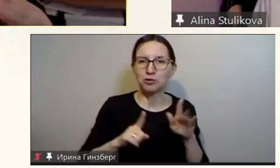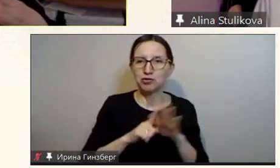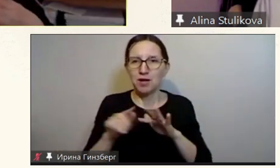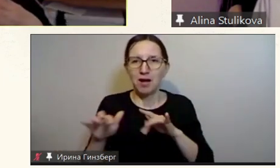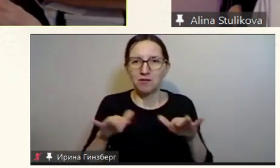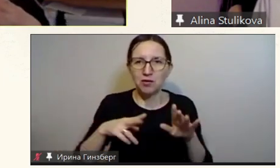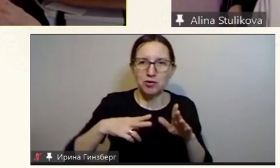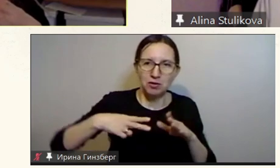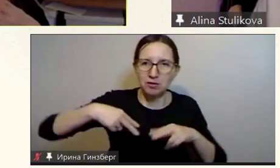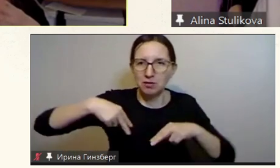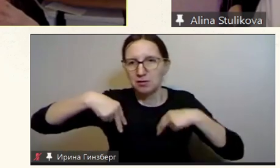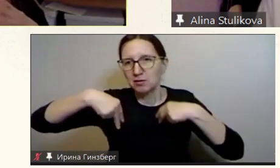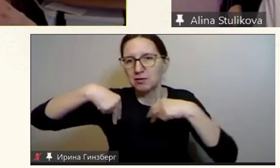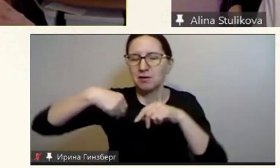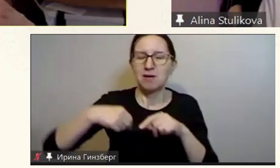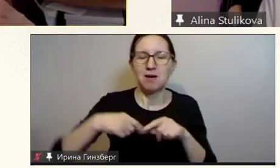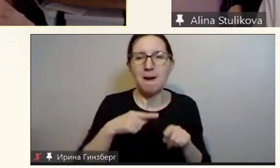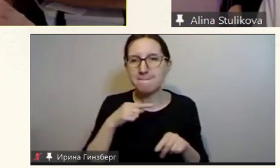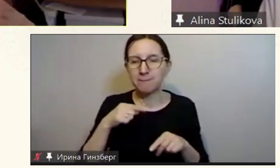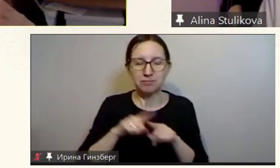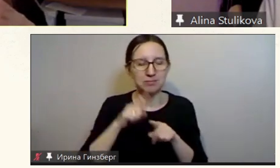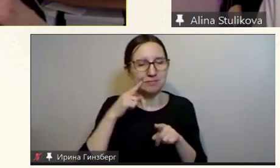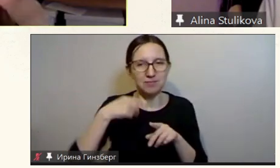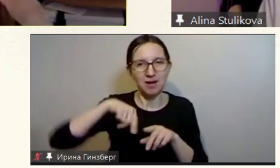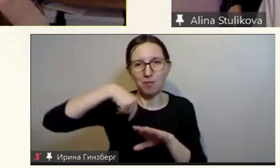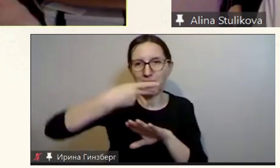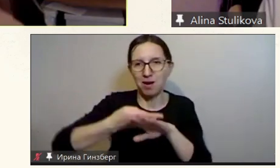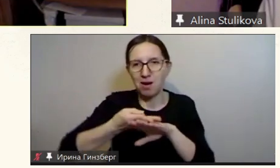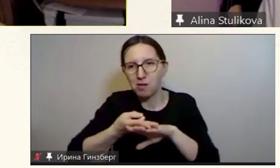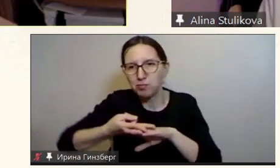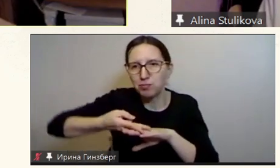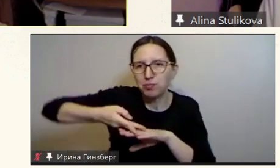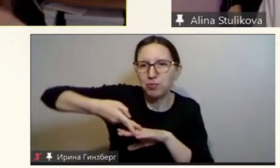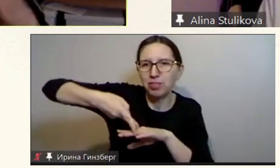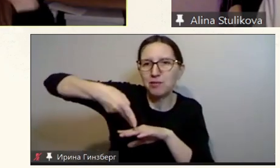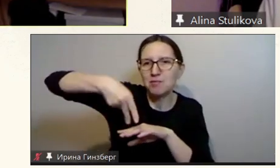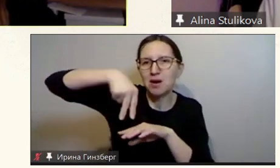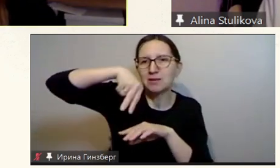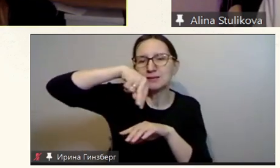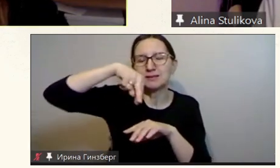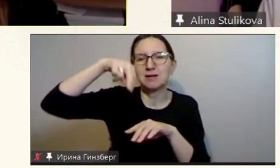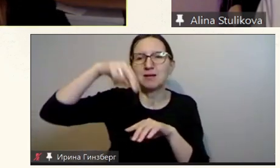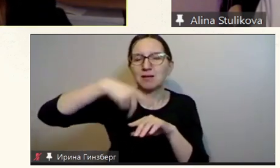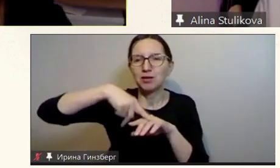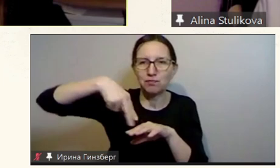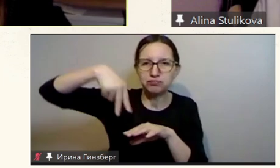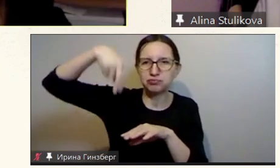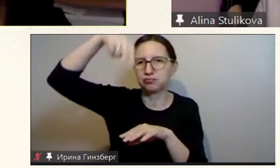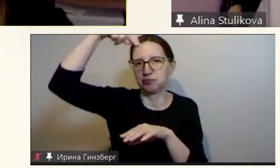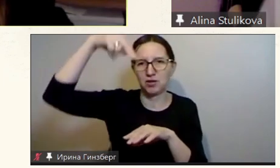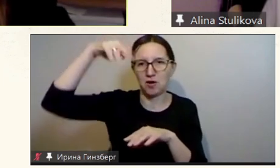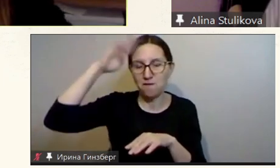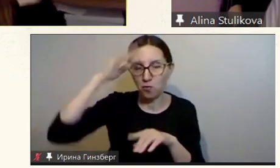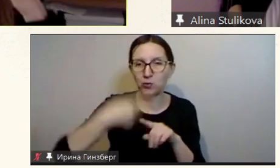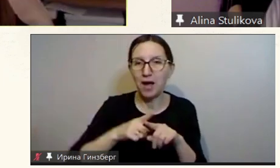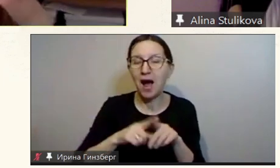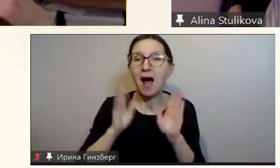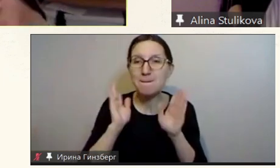to rise up, and then he rises up, and then he goes up through the water. But all of that's in reverse. So instead of upside down,